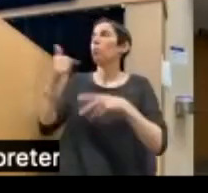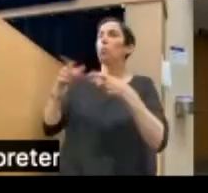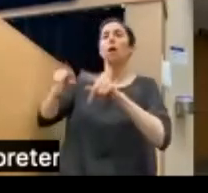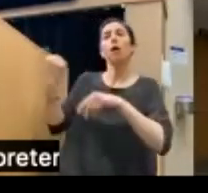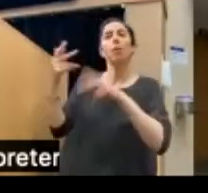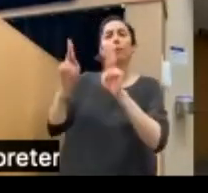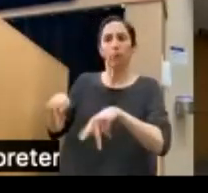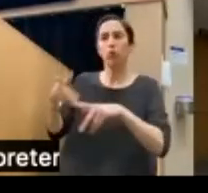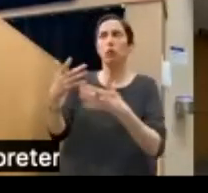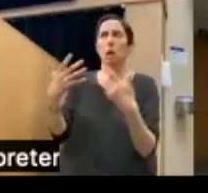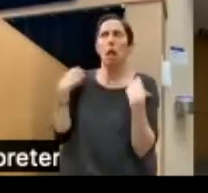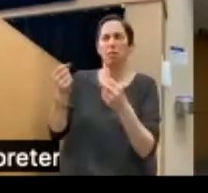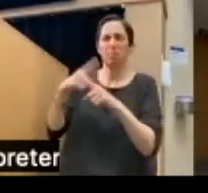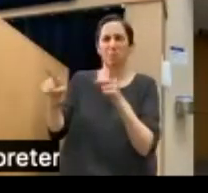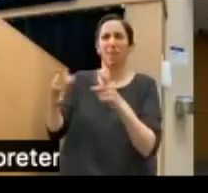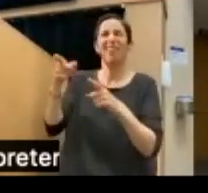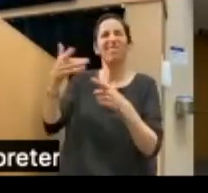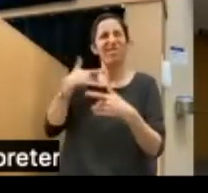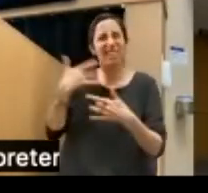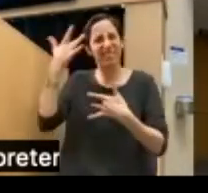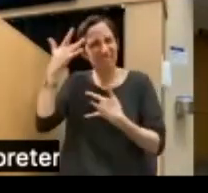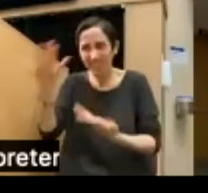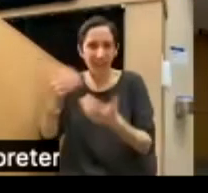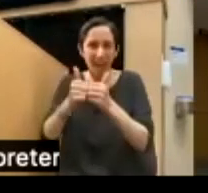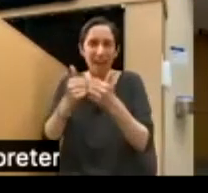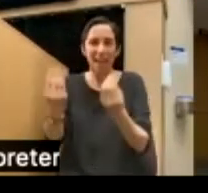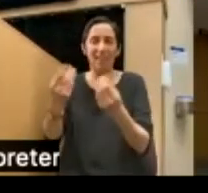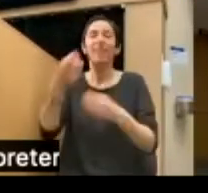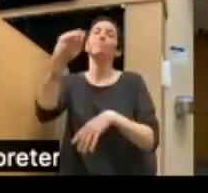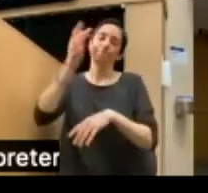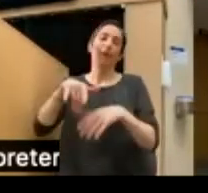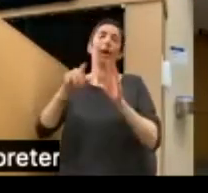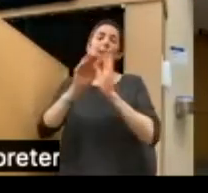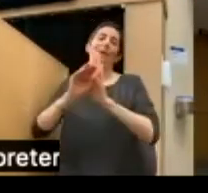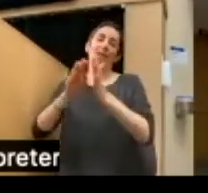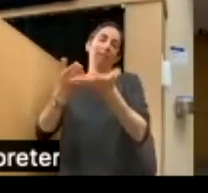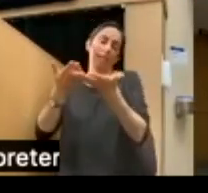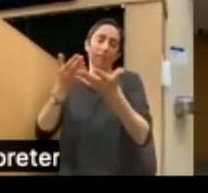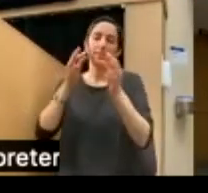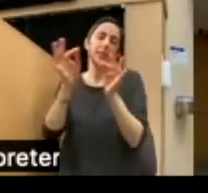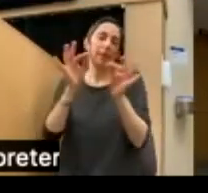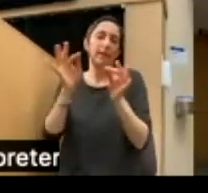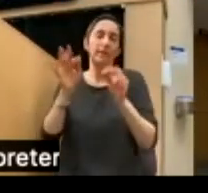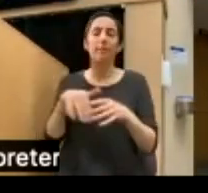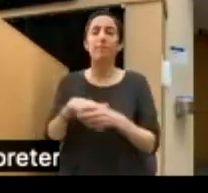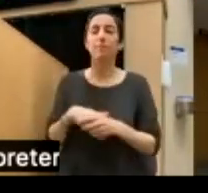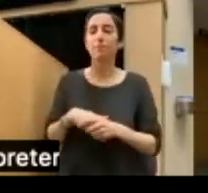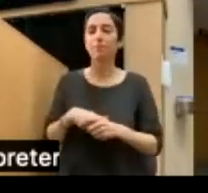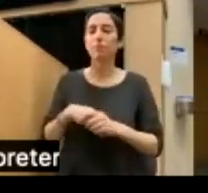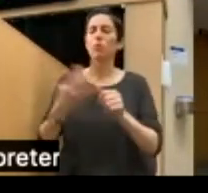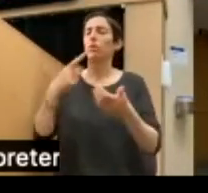this kind of gets at that model. So let's talk about that. So number one, kindness pause. Let me just check the time